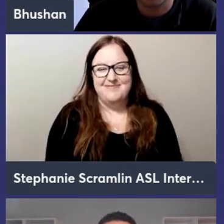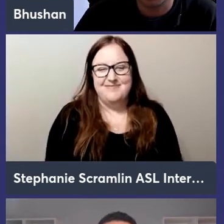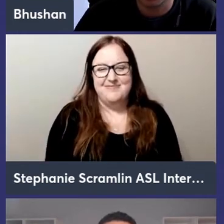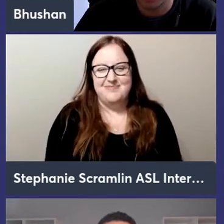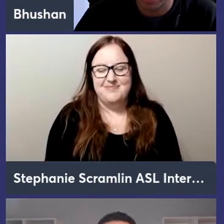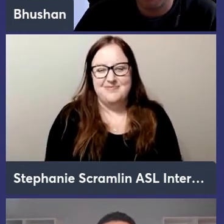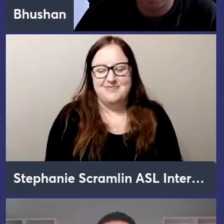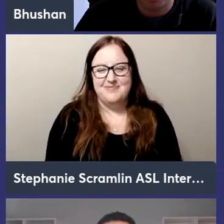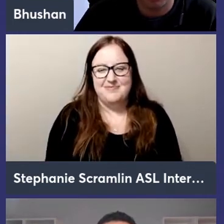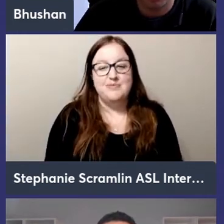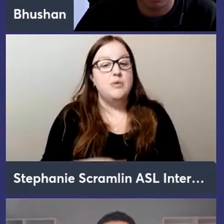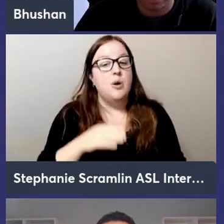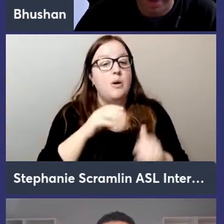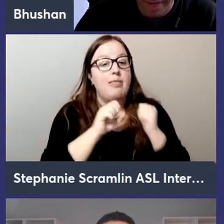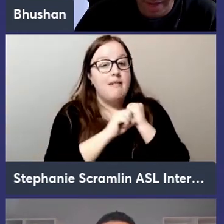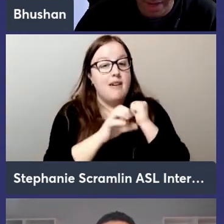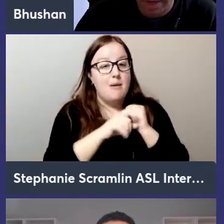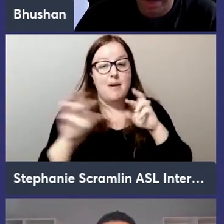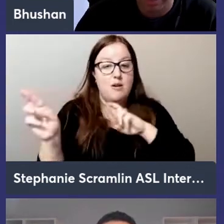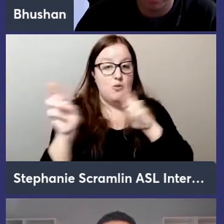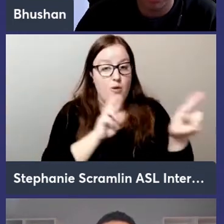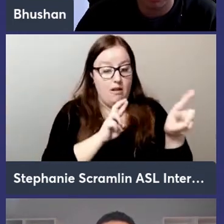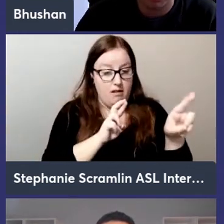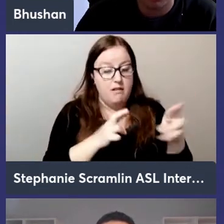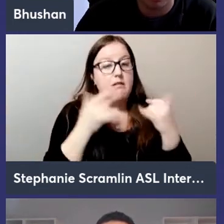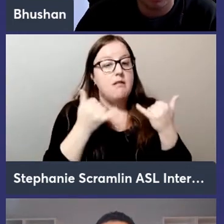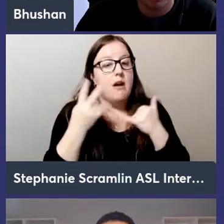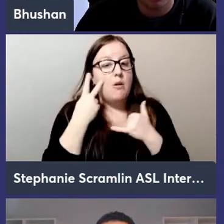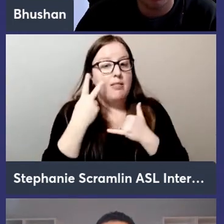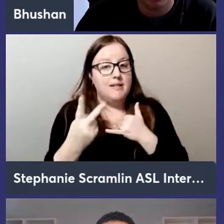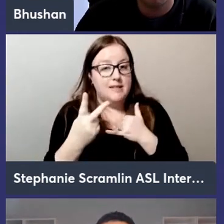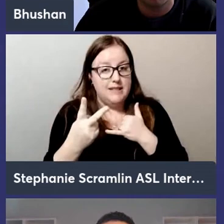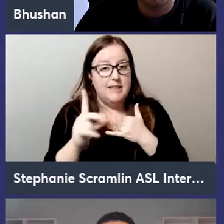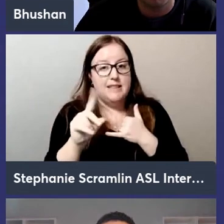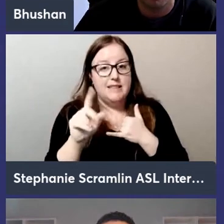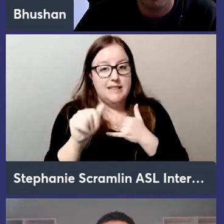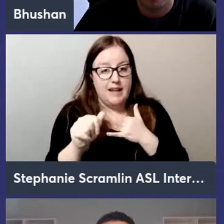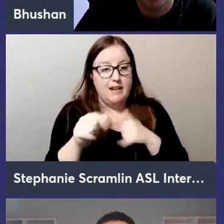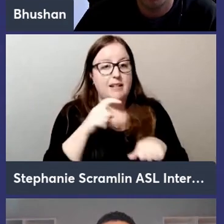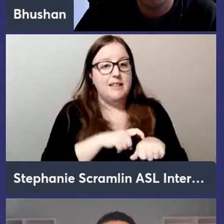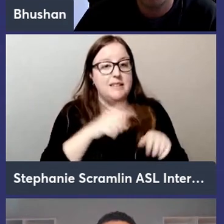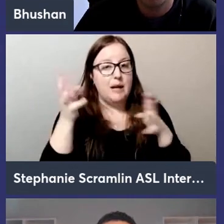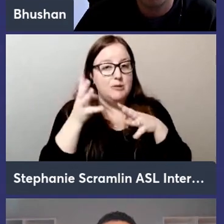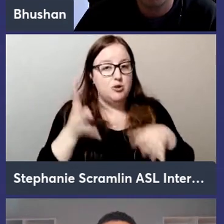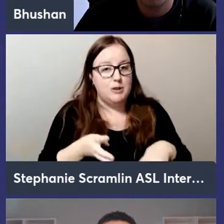Awesome. So the campaign is ready, and now let's see the data in time stream.